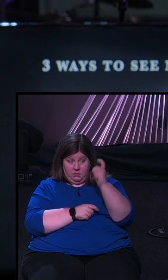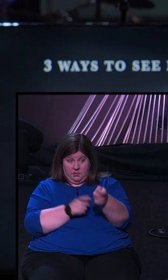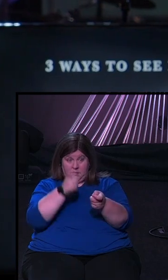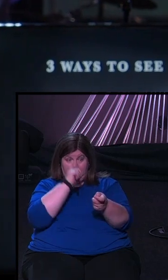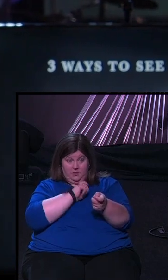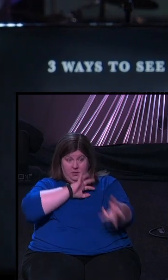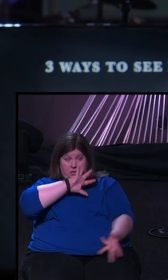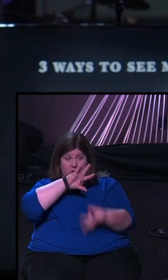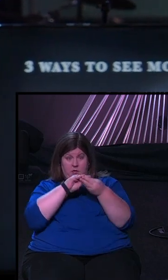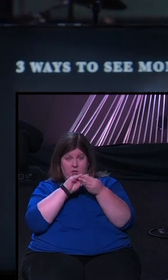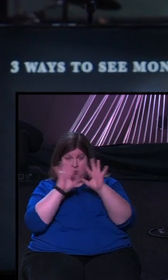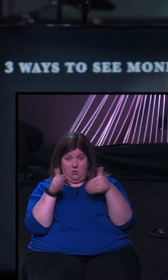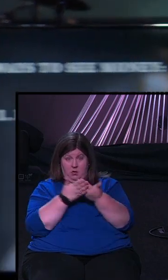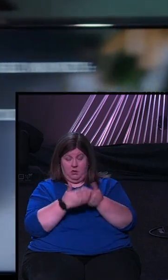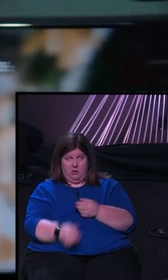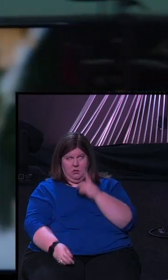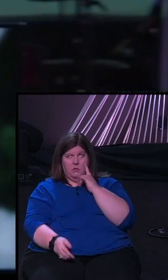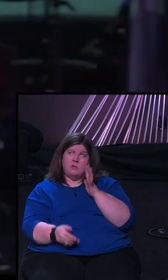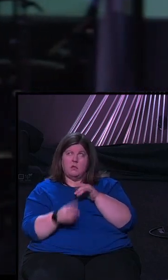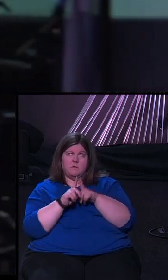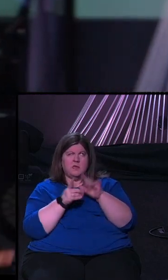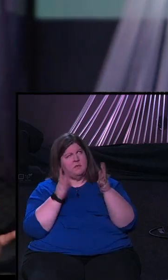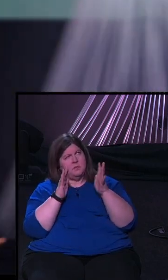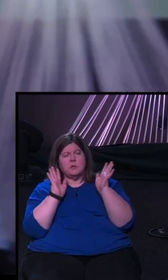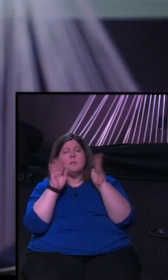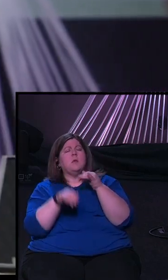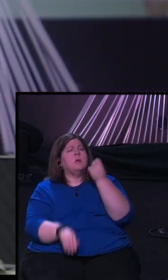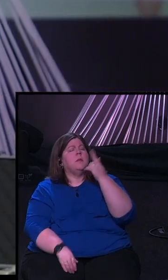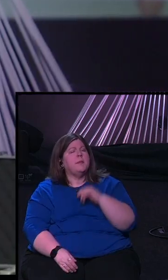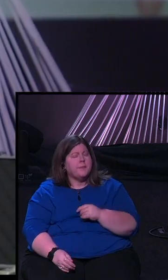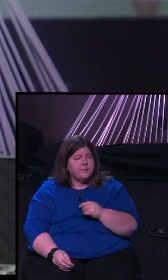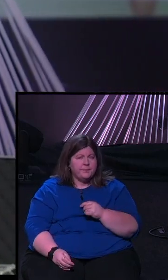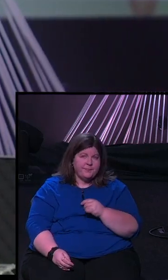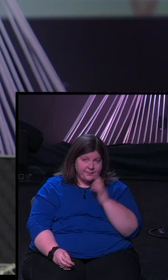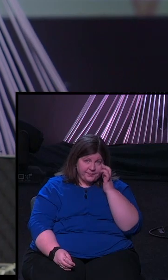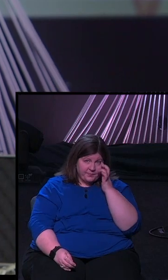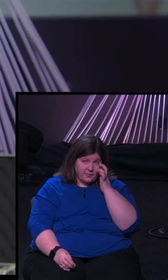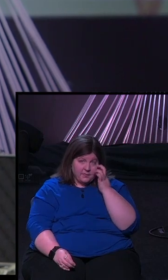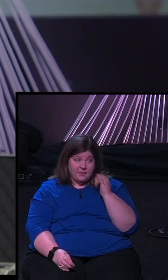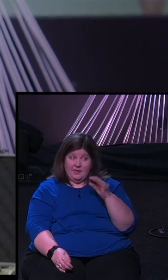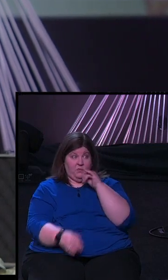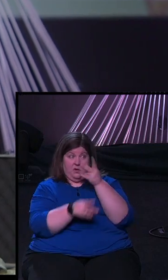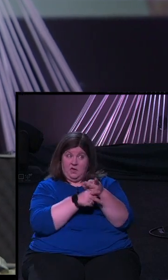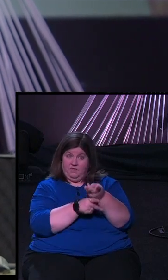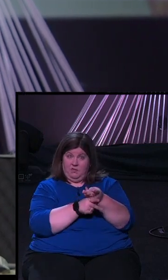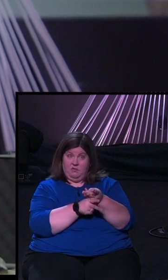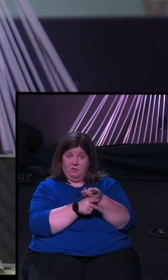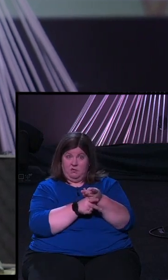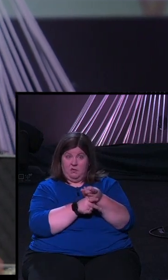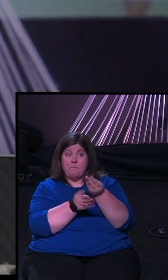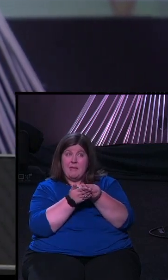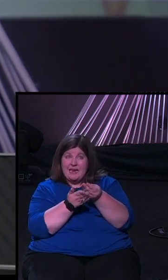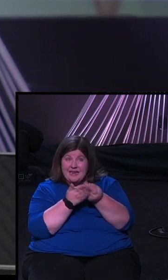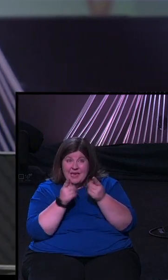equals C. I think I mixed my metaphors there a little bit right at the end, but you kind of get what I'm saying. And if we're not careful, what actually happens with money,